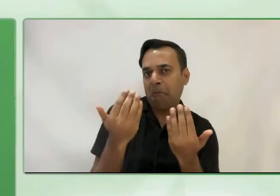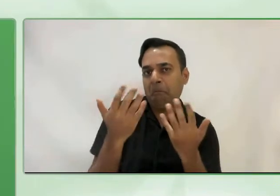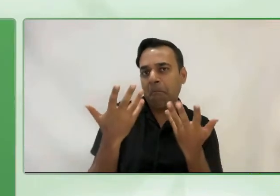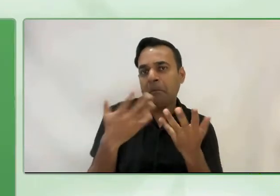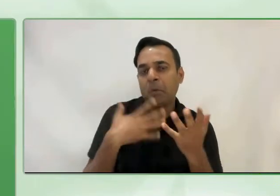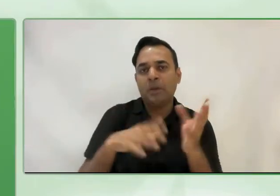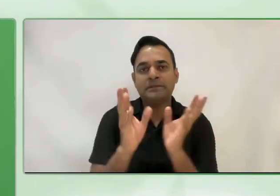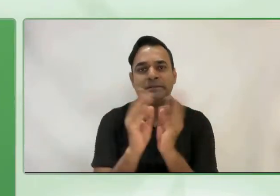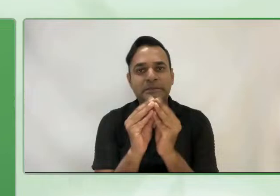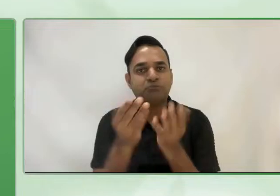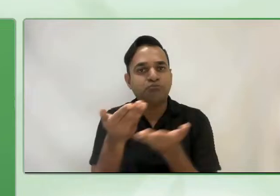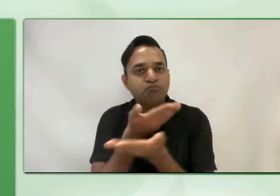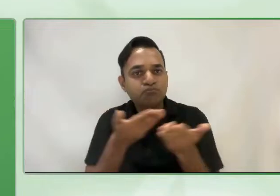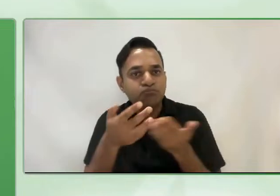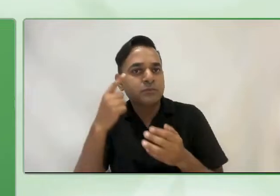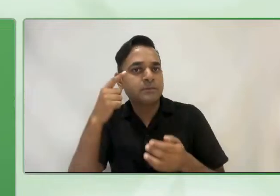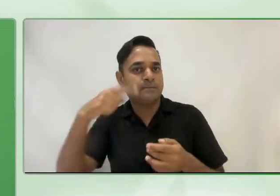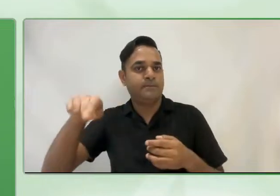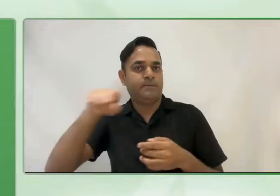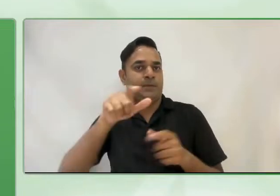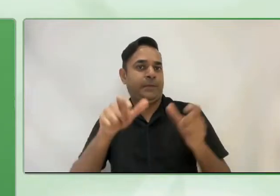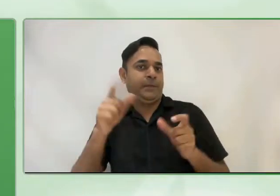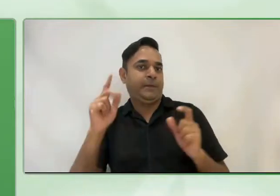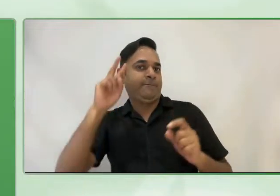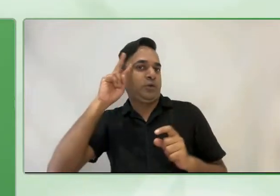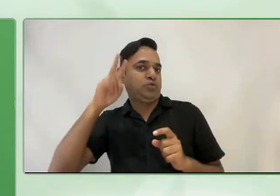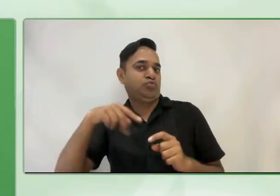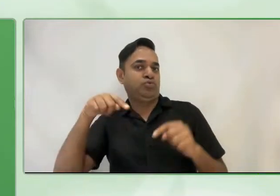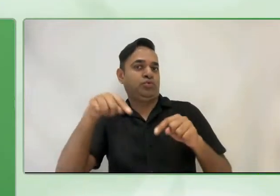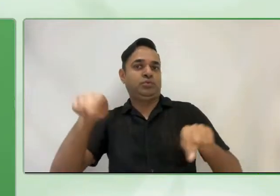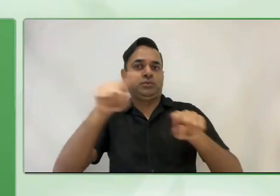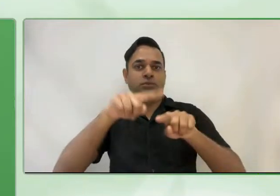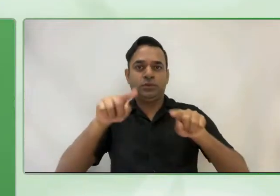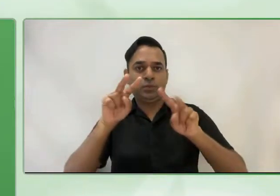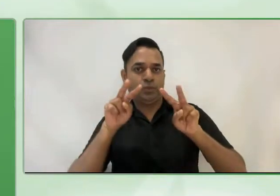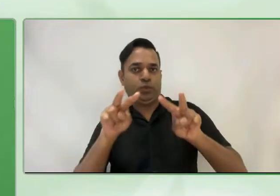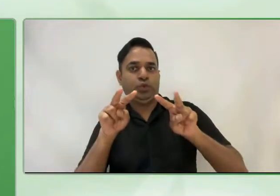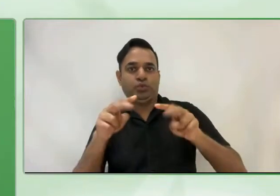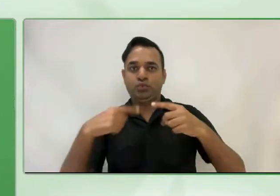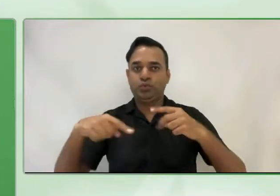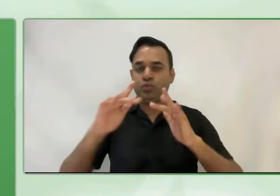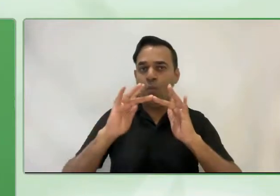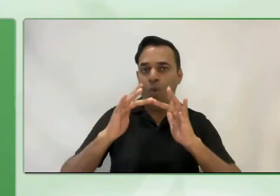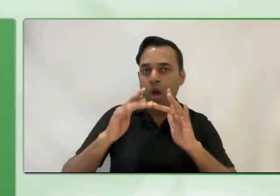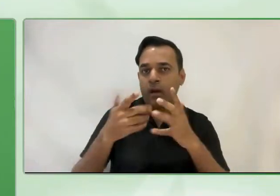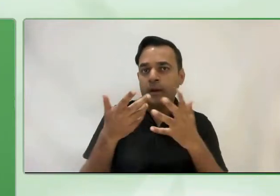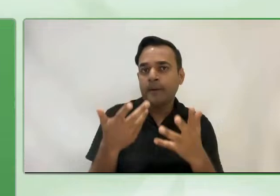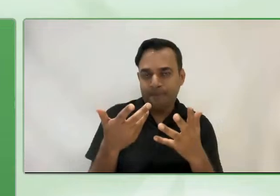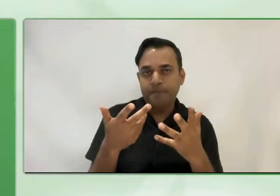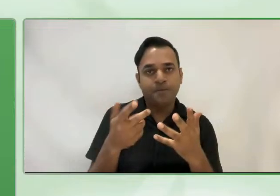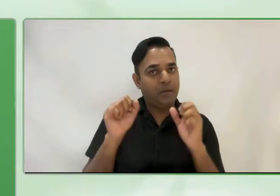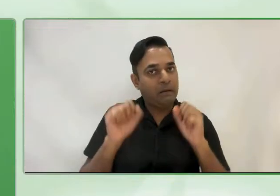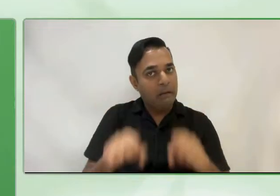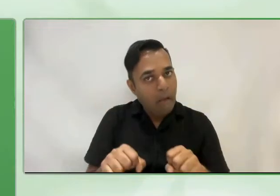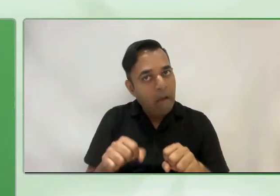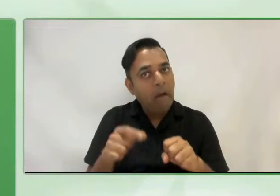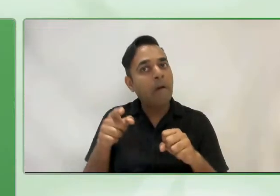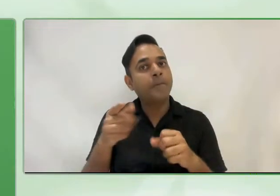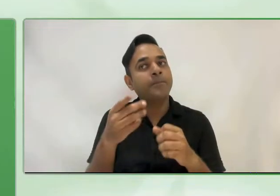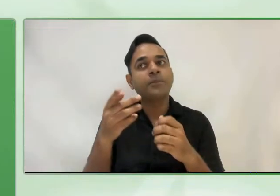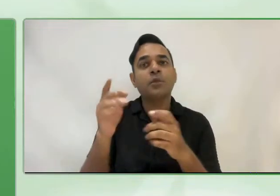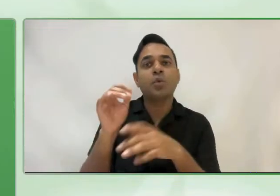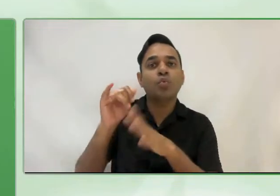Sure, thank you. So we will have a pitching session actually from the startups that we invited to join